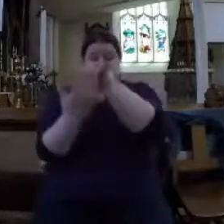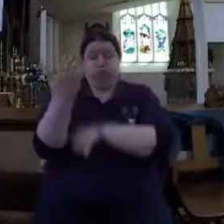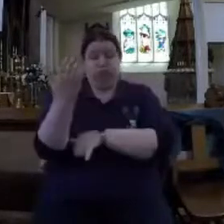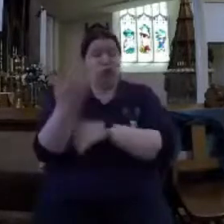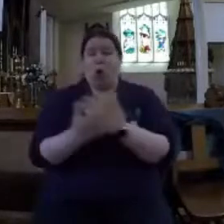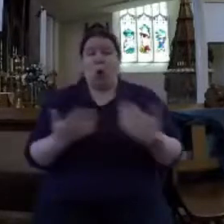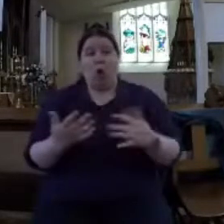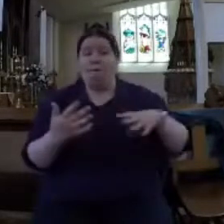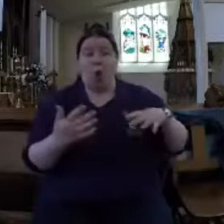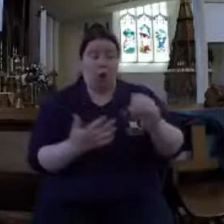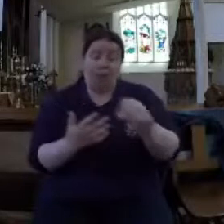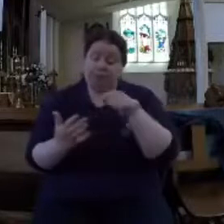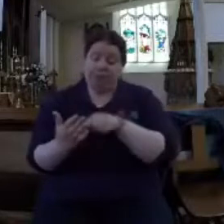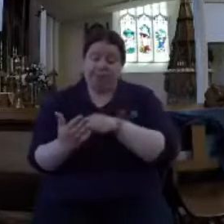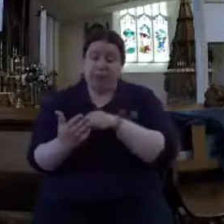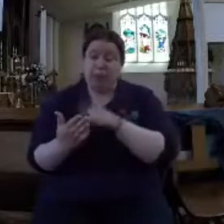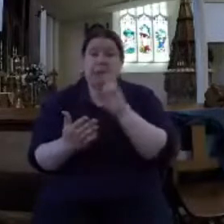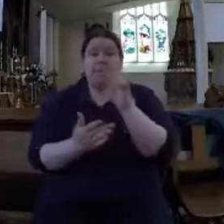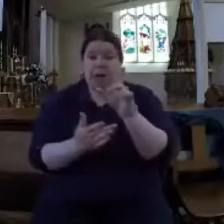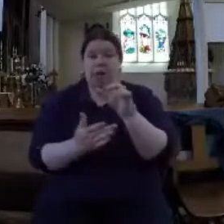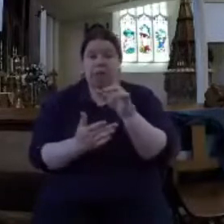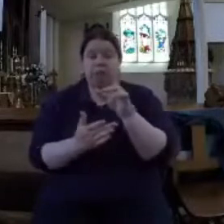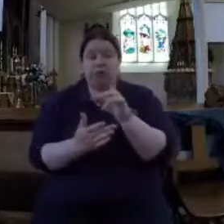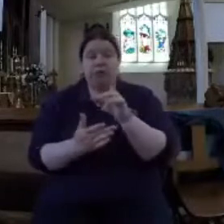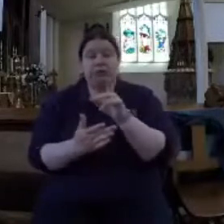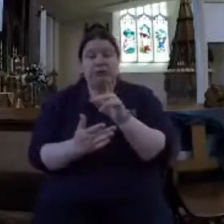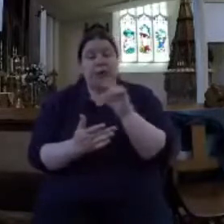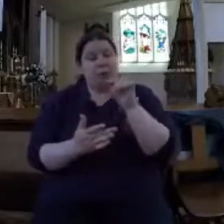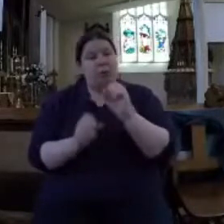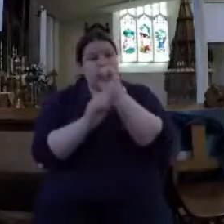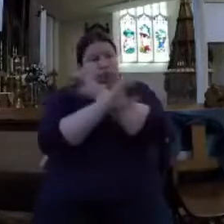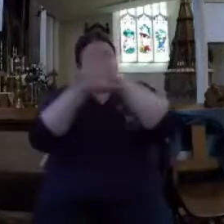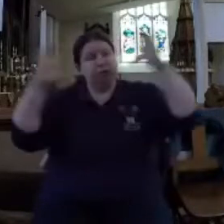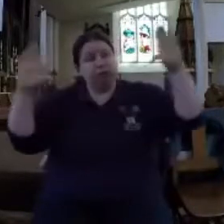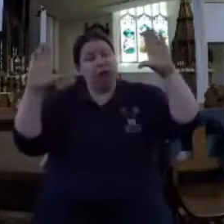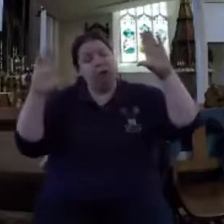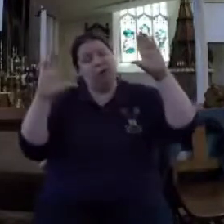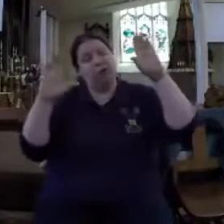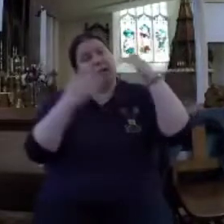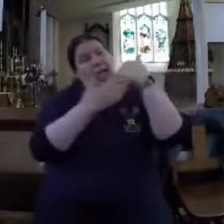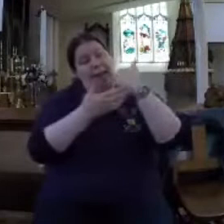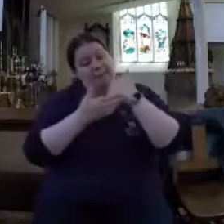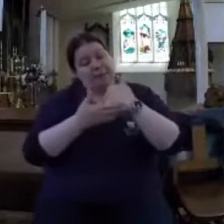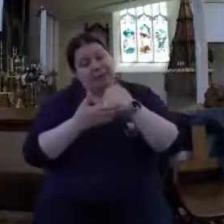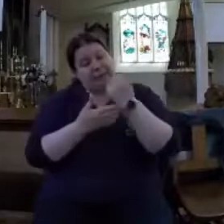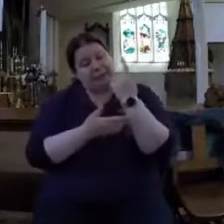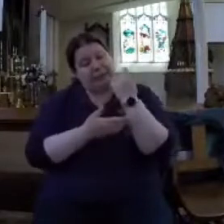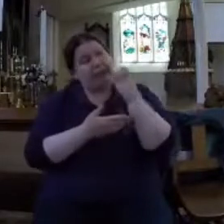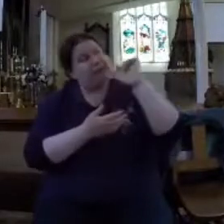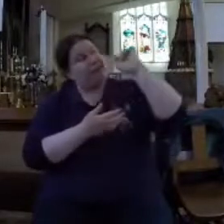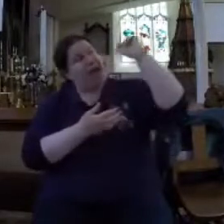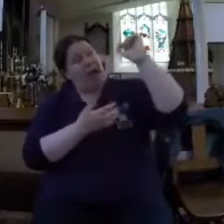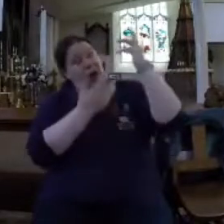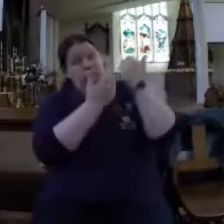hopefully, the picture that I'm going to paint this morning is going to really help us appreciate God's transformative